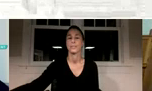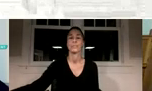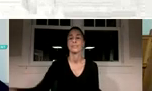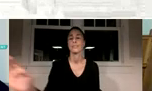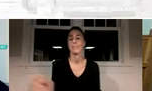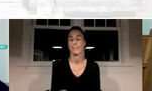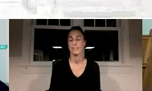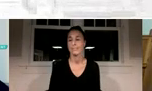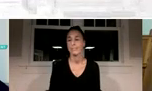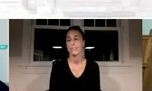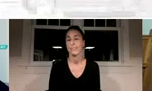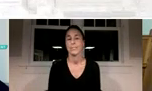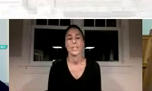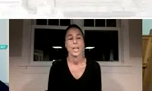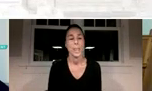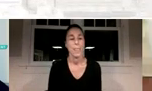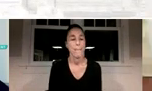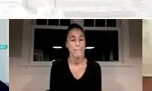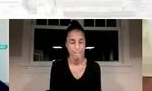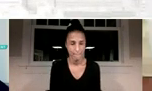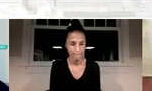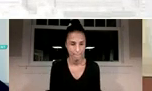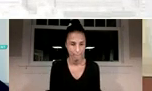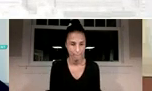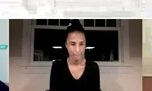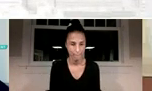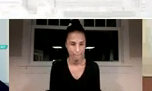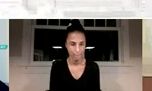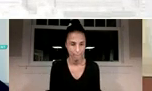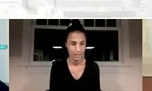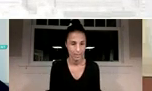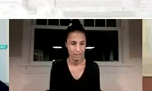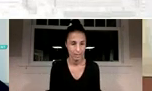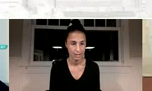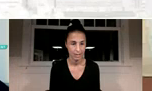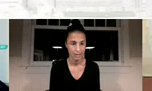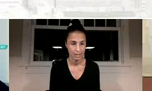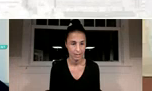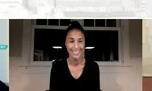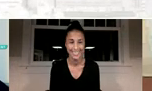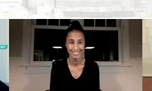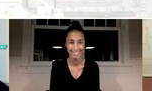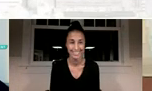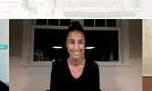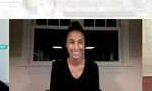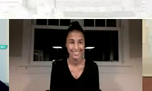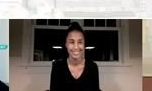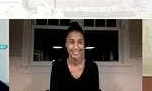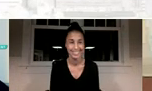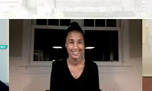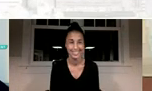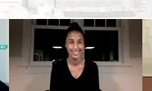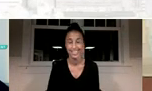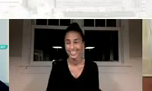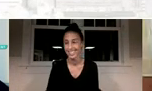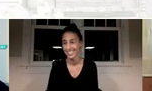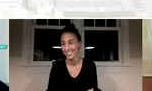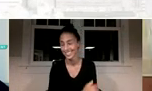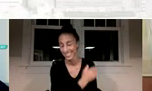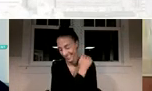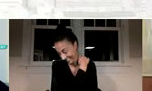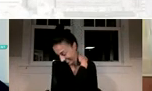So let's see, hopefully you can see it now. Okay. Whoop, wrong thing. Okay. So the intent is to have a